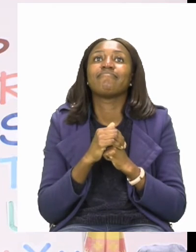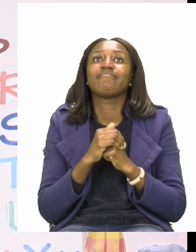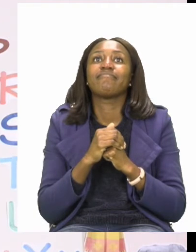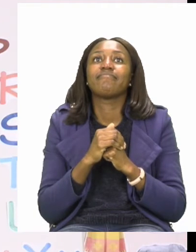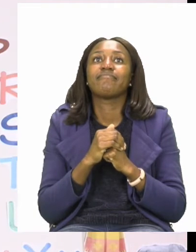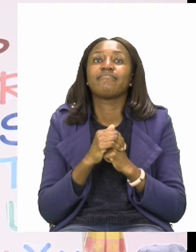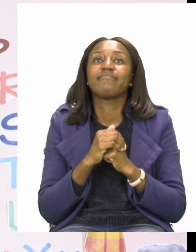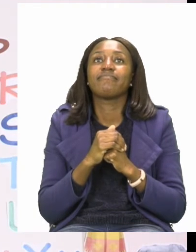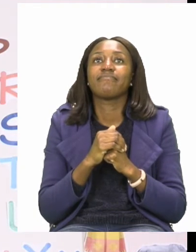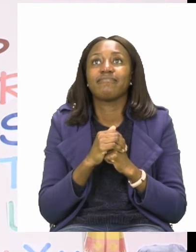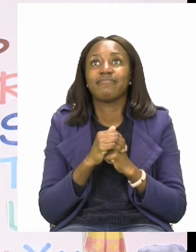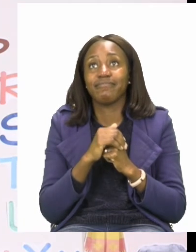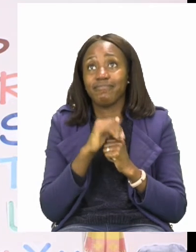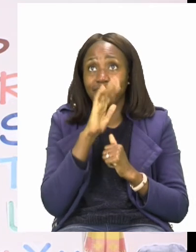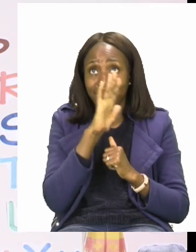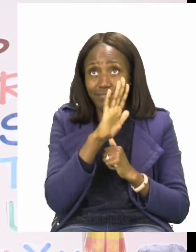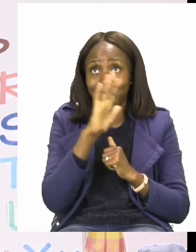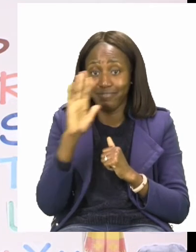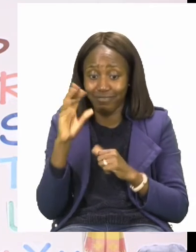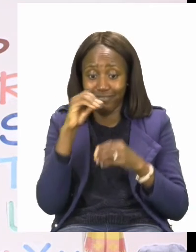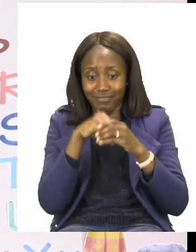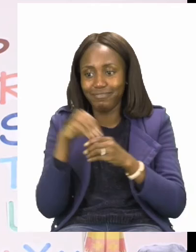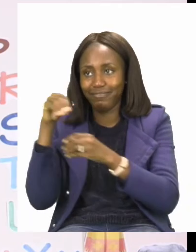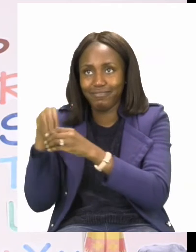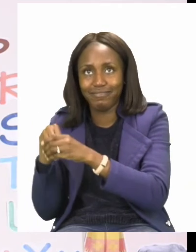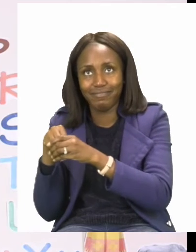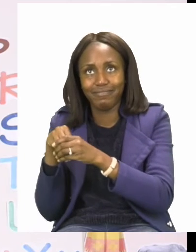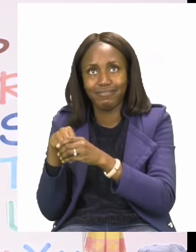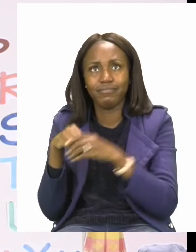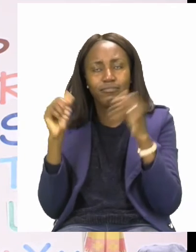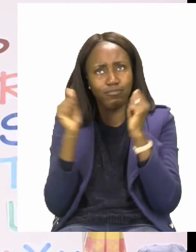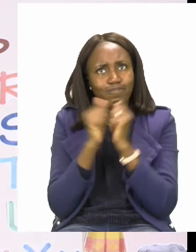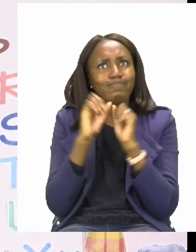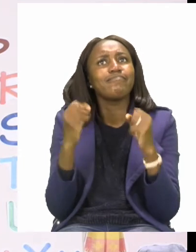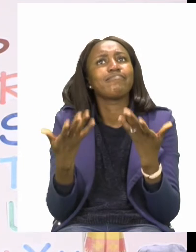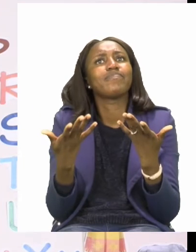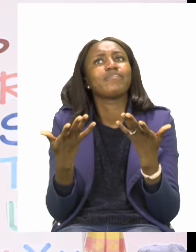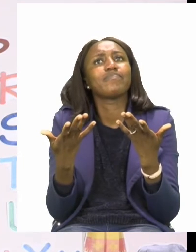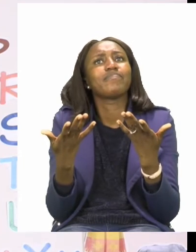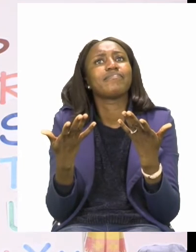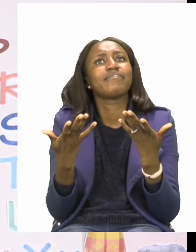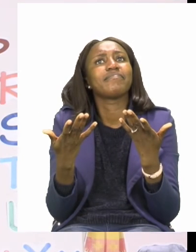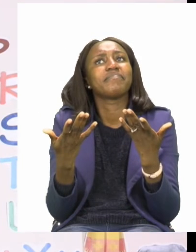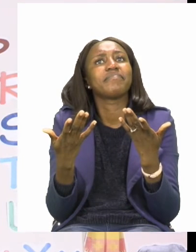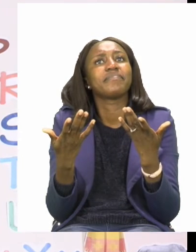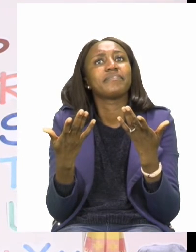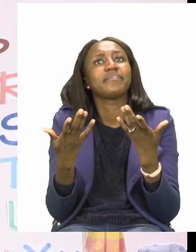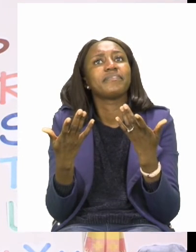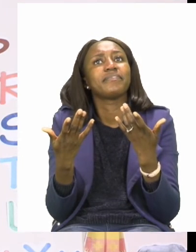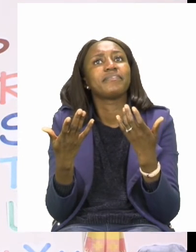have 5 things in each of the circles. My job is to count them all together